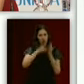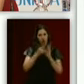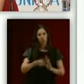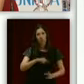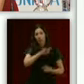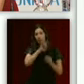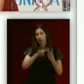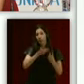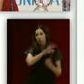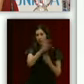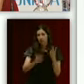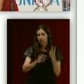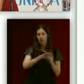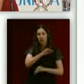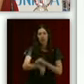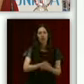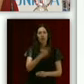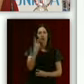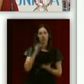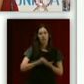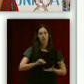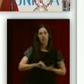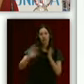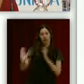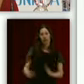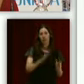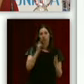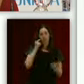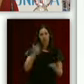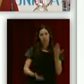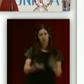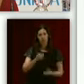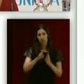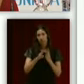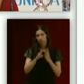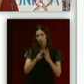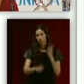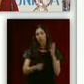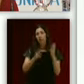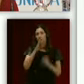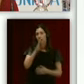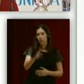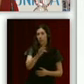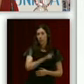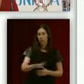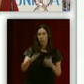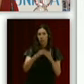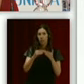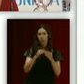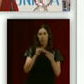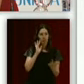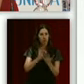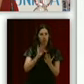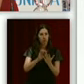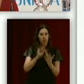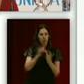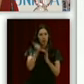the specific response of each user. Subsequently, we carried out 2 assessment sessions. In these